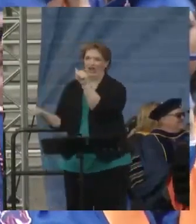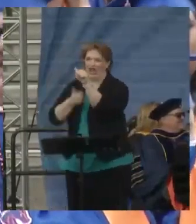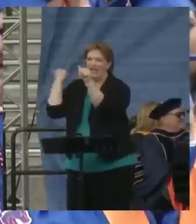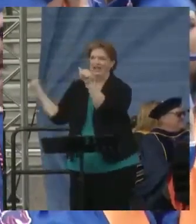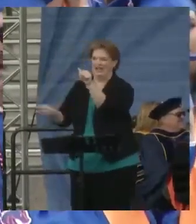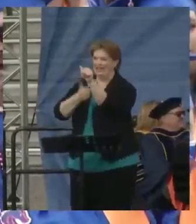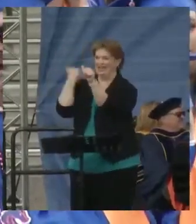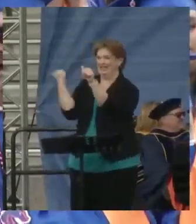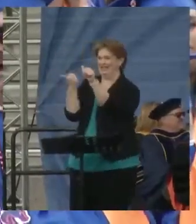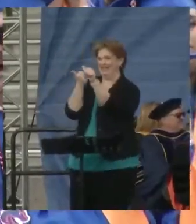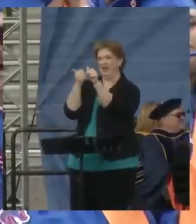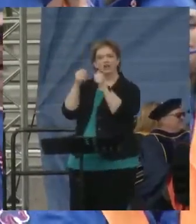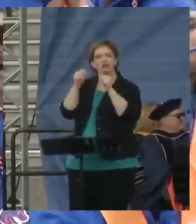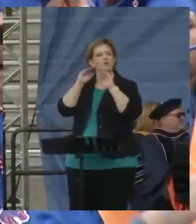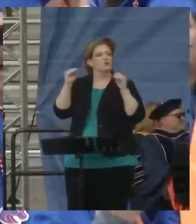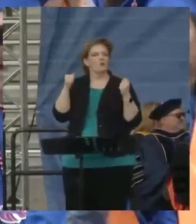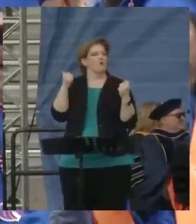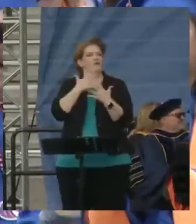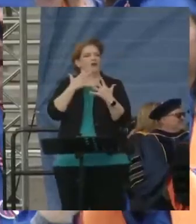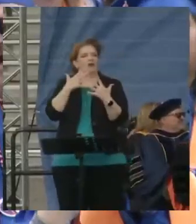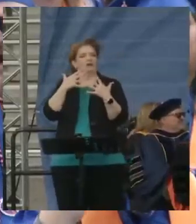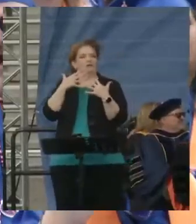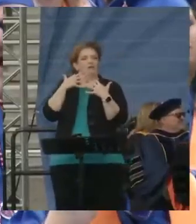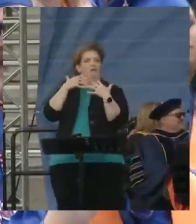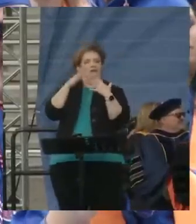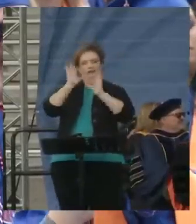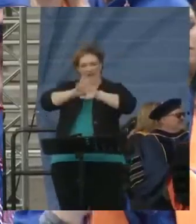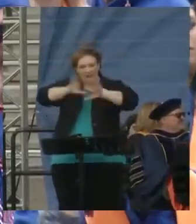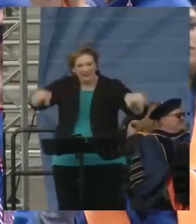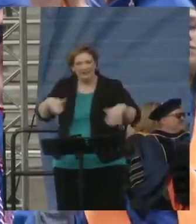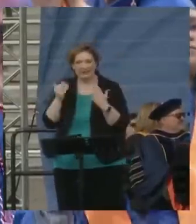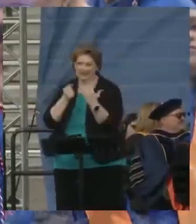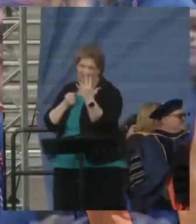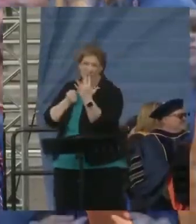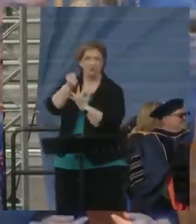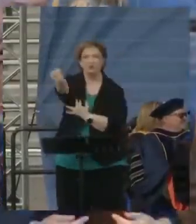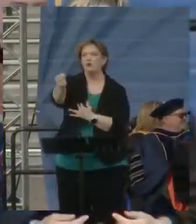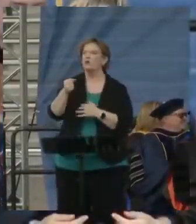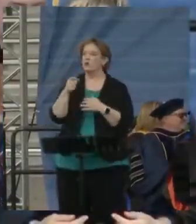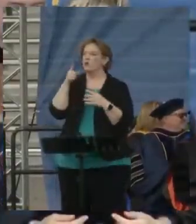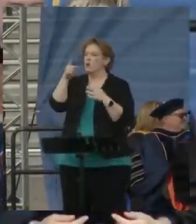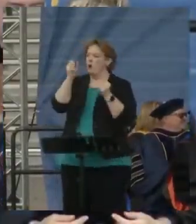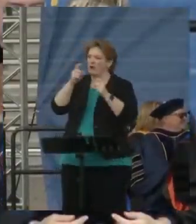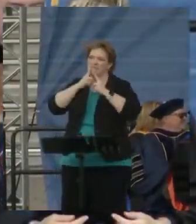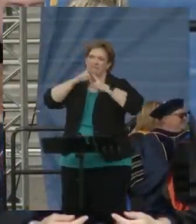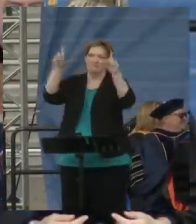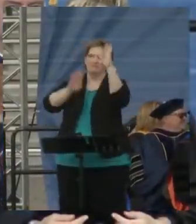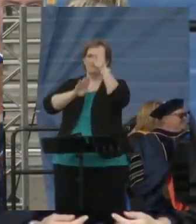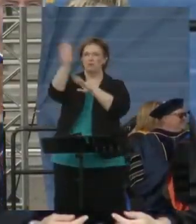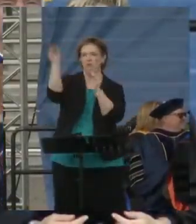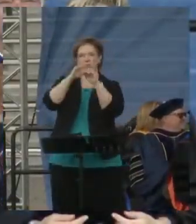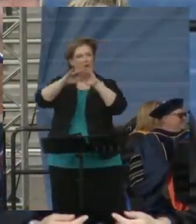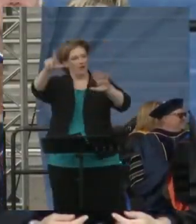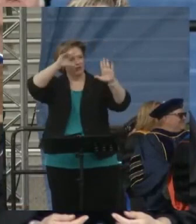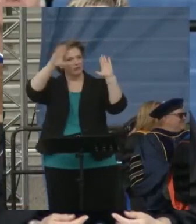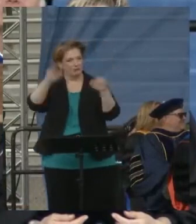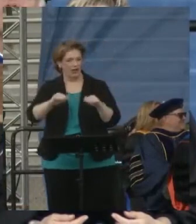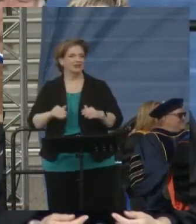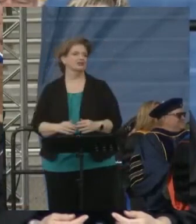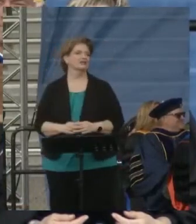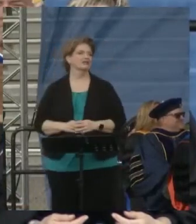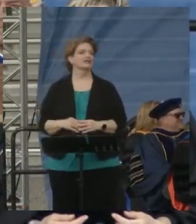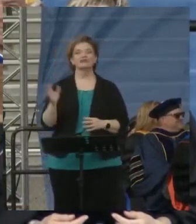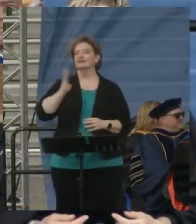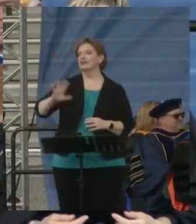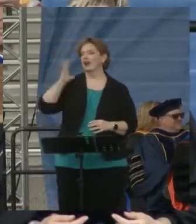you ever imagined. Our early days as a startup were not easy. We were creating something totally